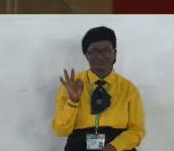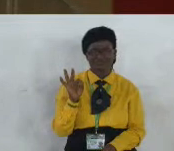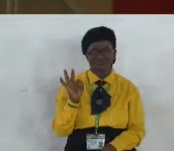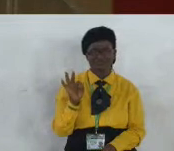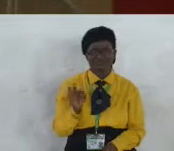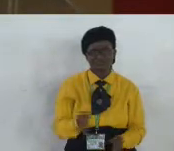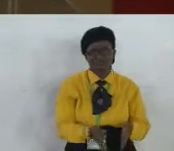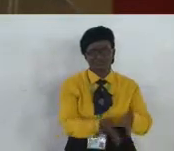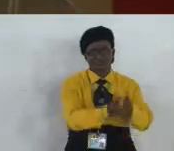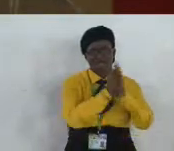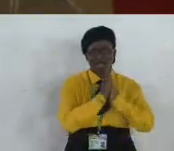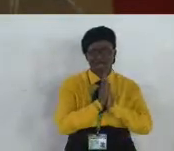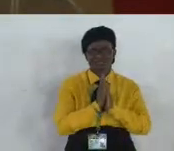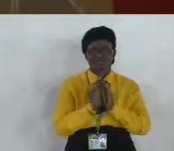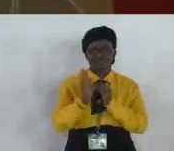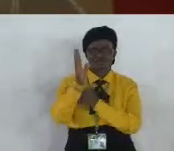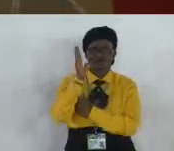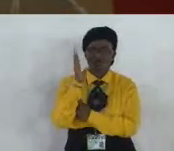Ask God